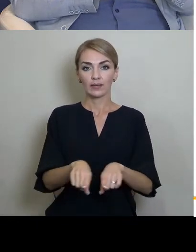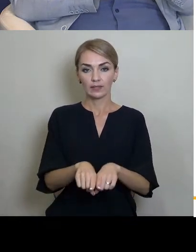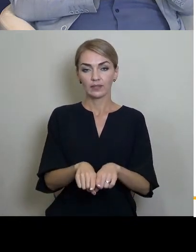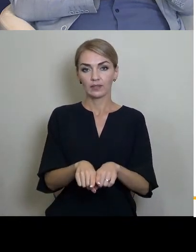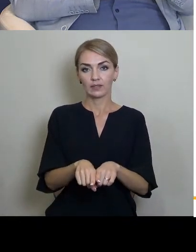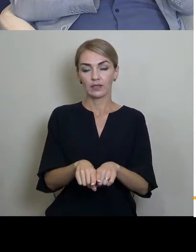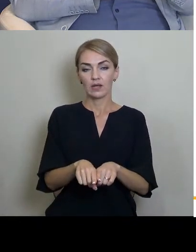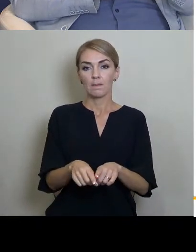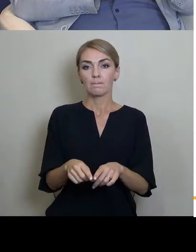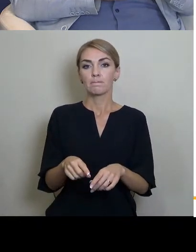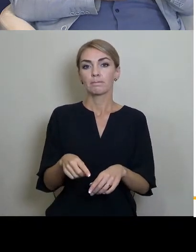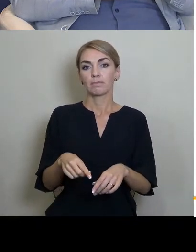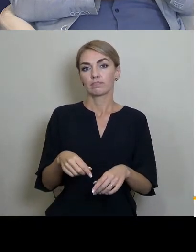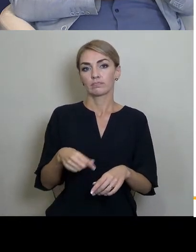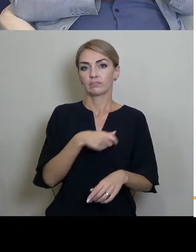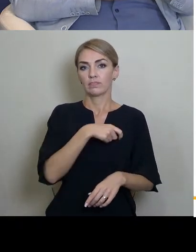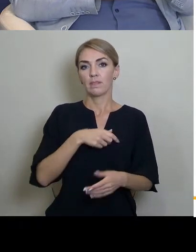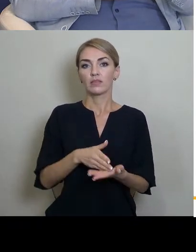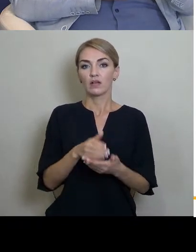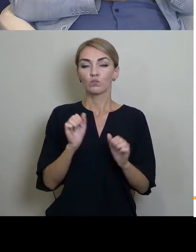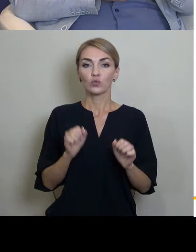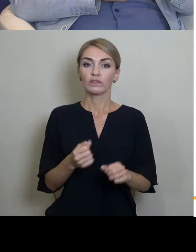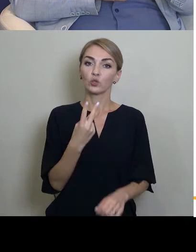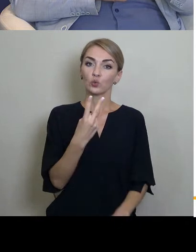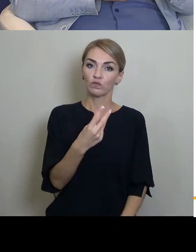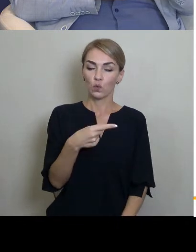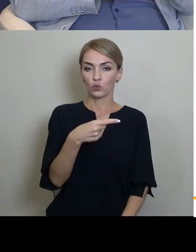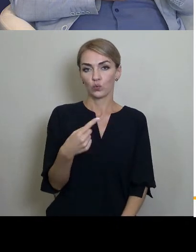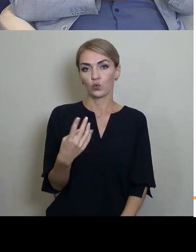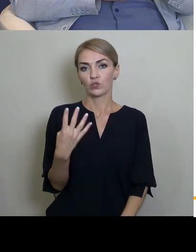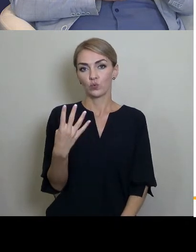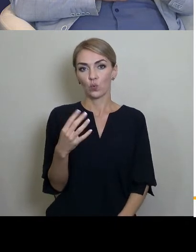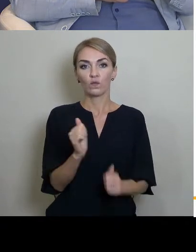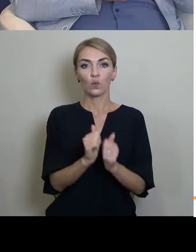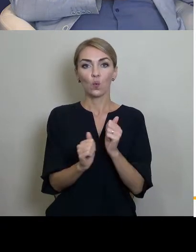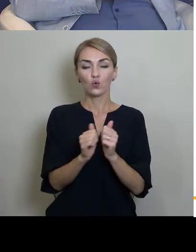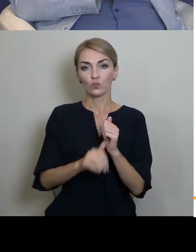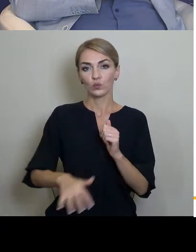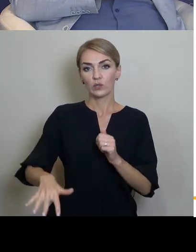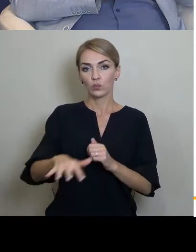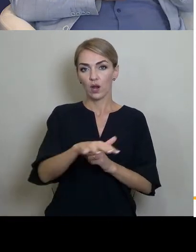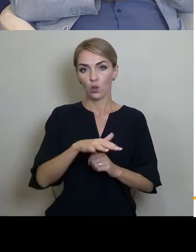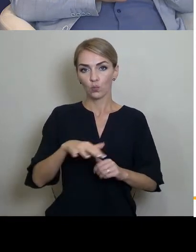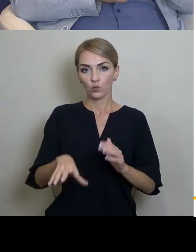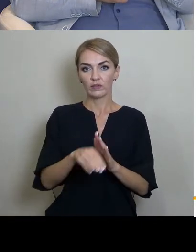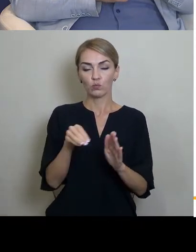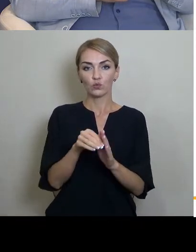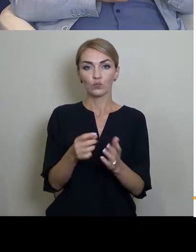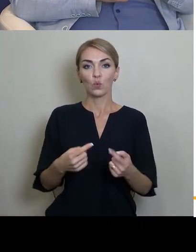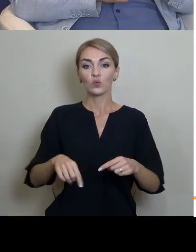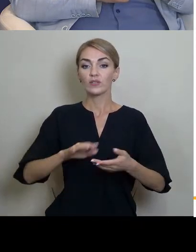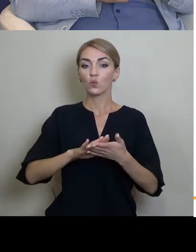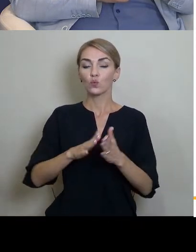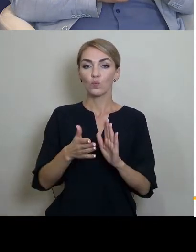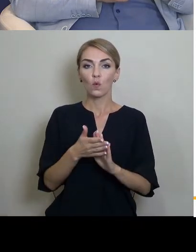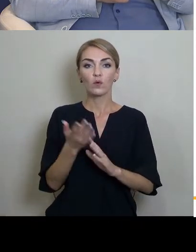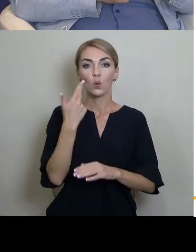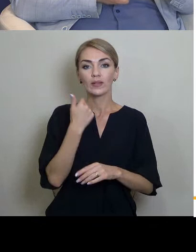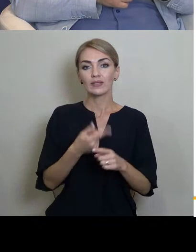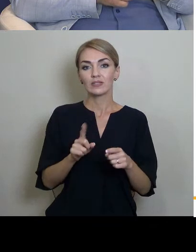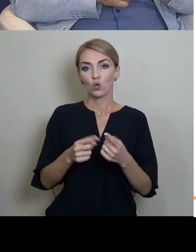system offered, the number of mandates could be 2 up to 4 in each of the constituency,